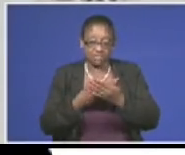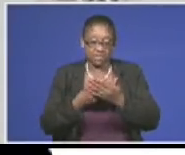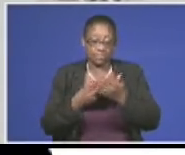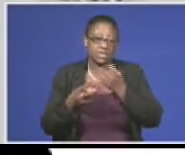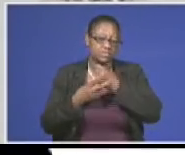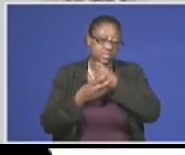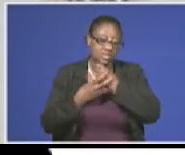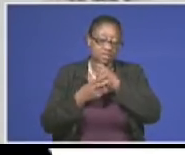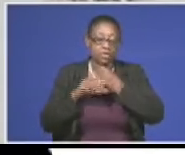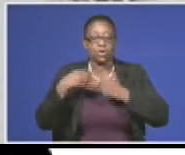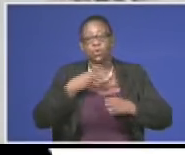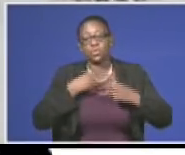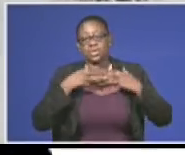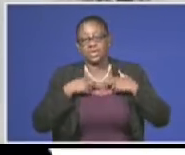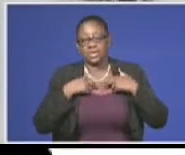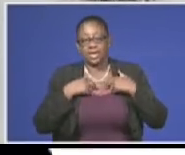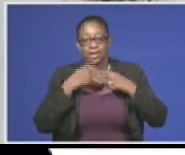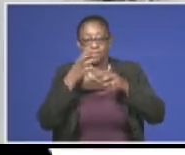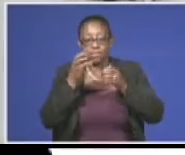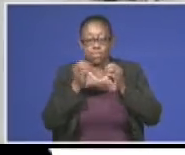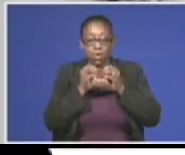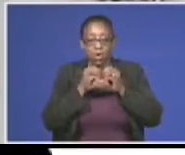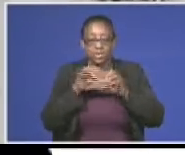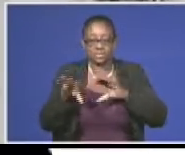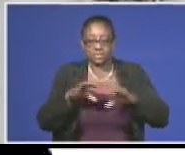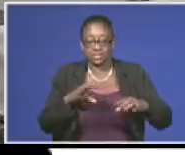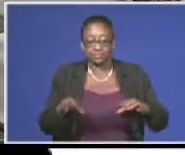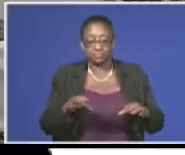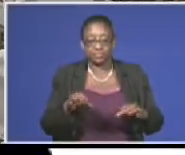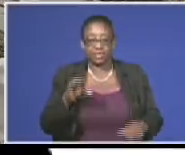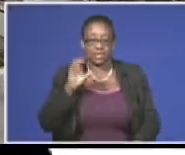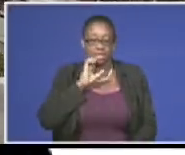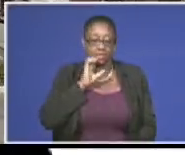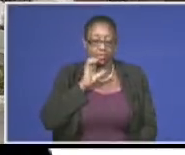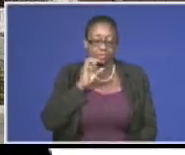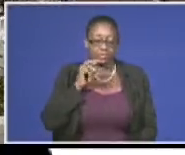on transmission and distribution. Cleopatra Murphy, 7S Network News.